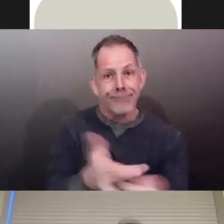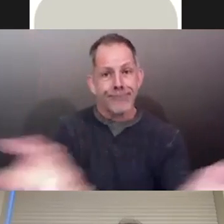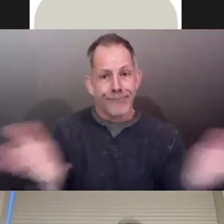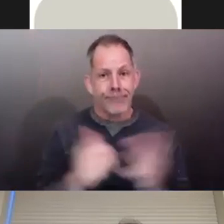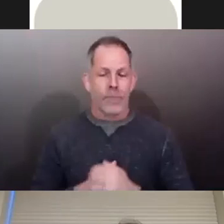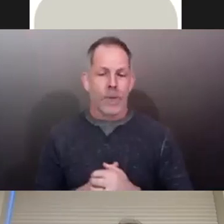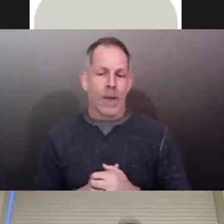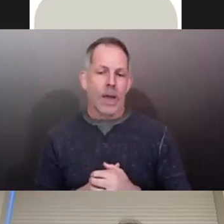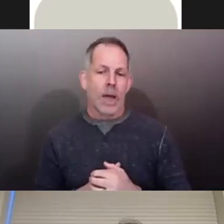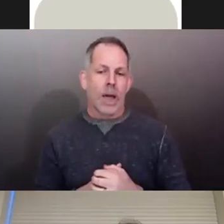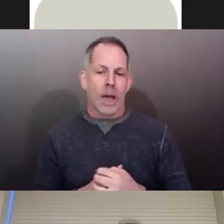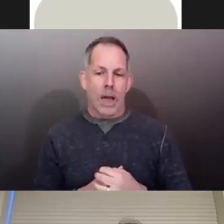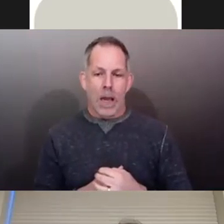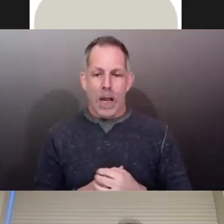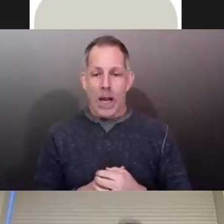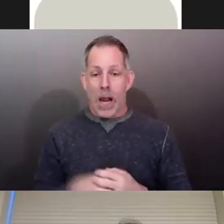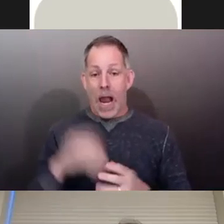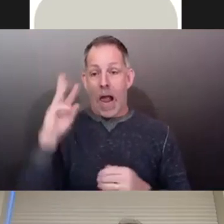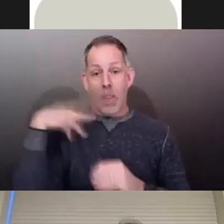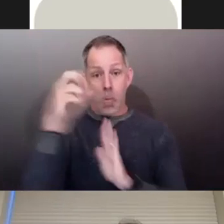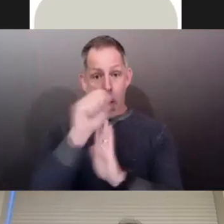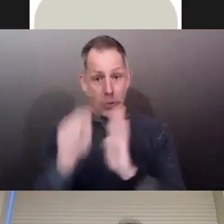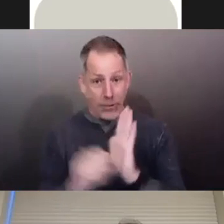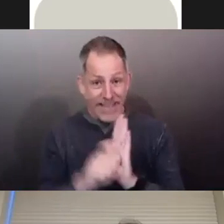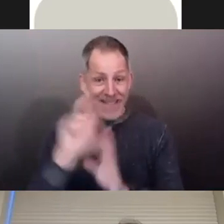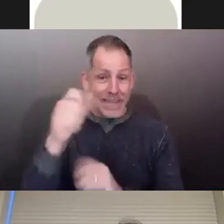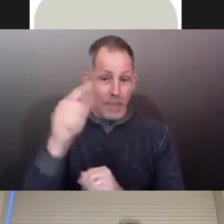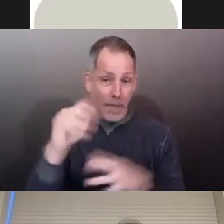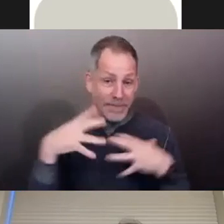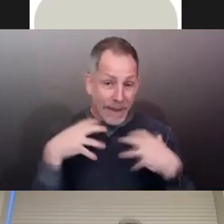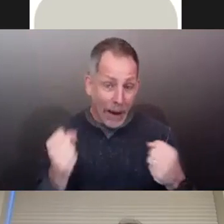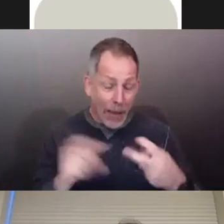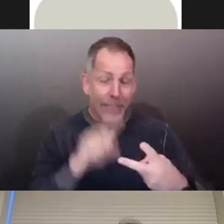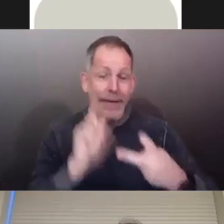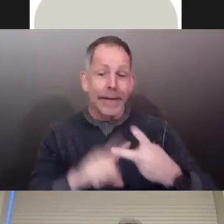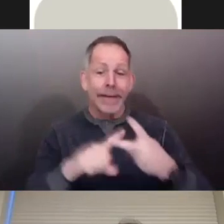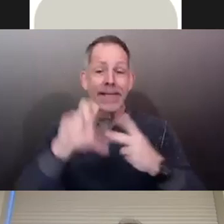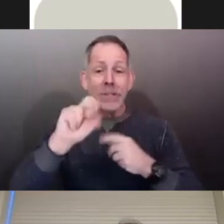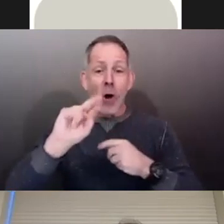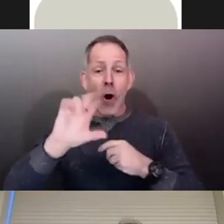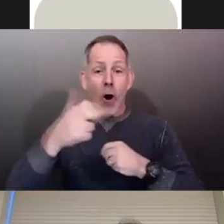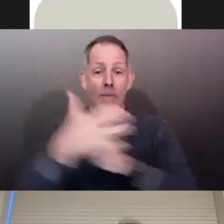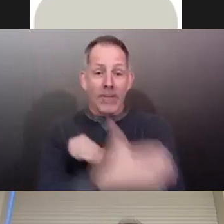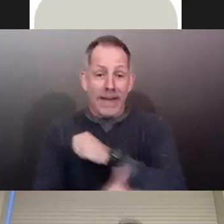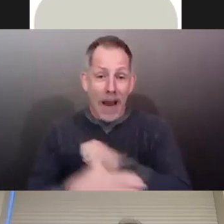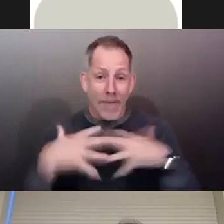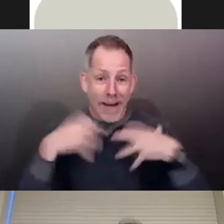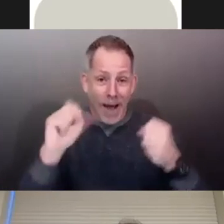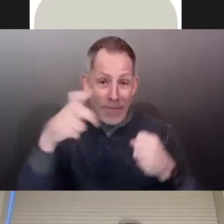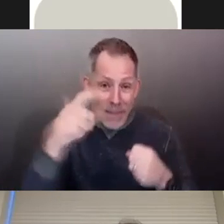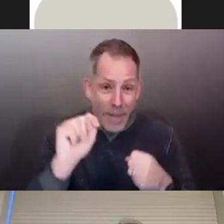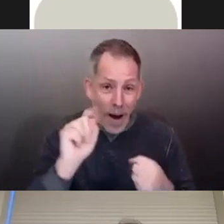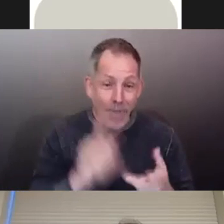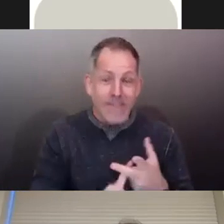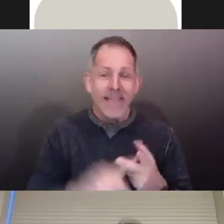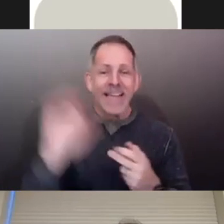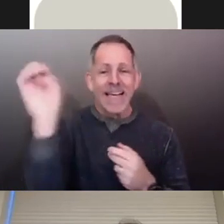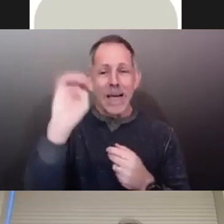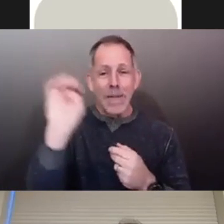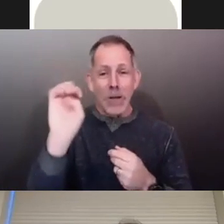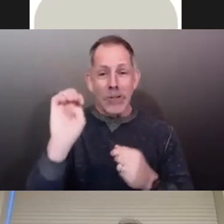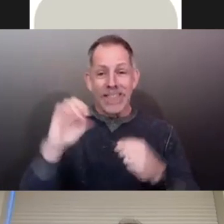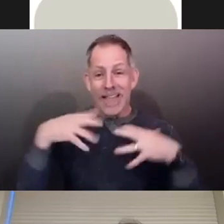of Health. I encourage you to join me in supporting the ongoing efforts to slow the spread of the illness, even when it isn't